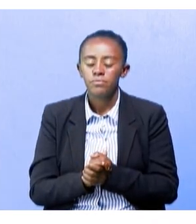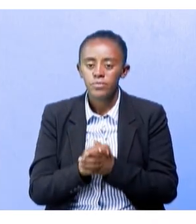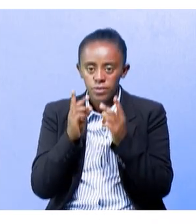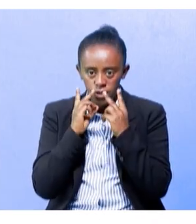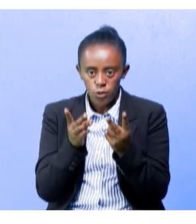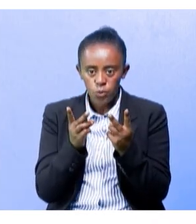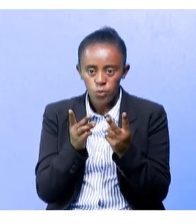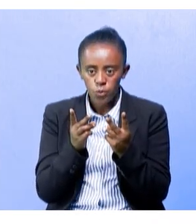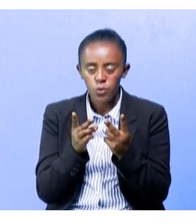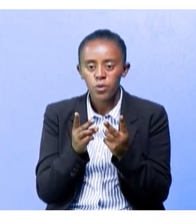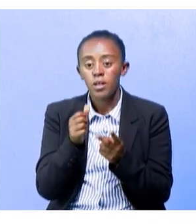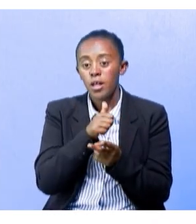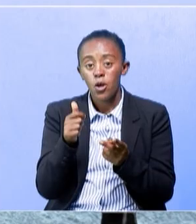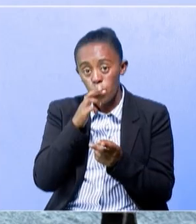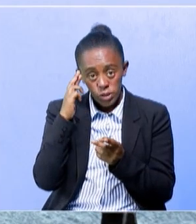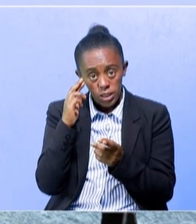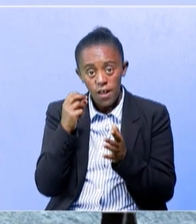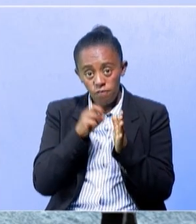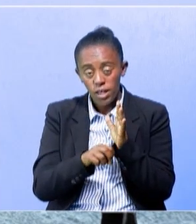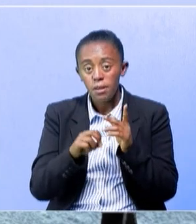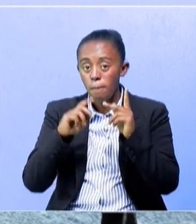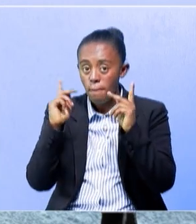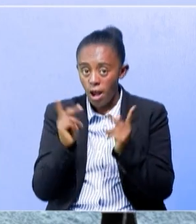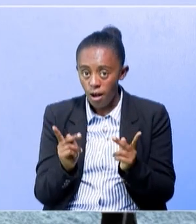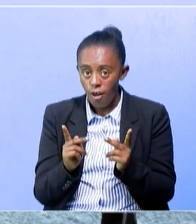Look, a cause and effects paragraph,